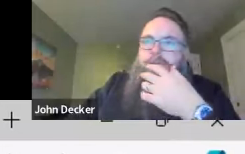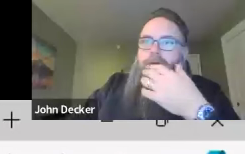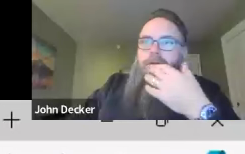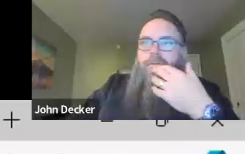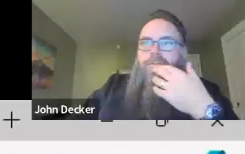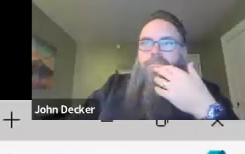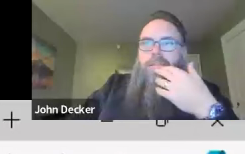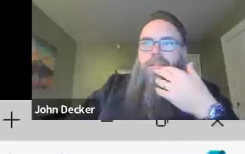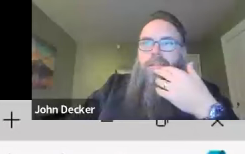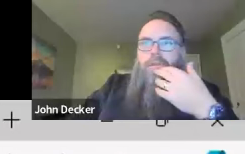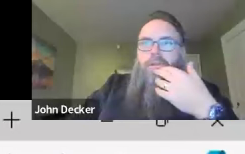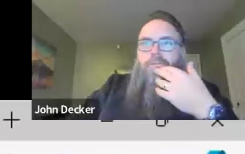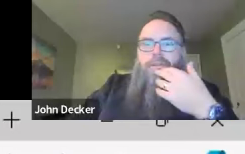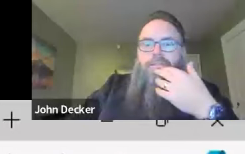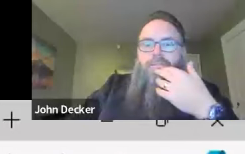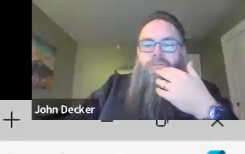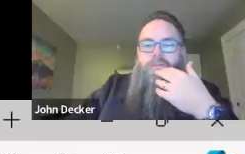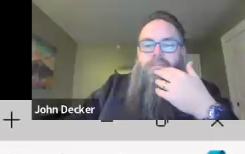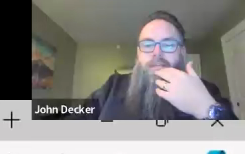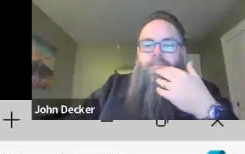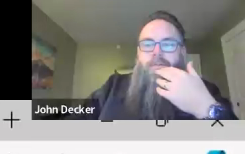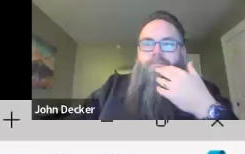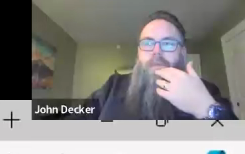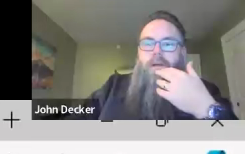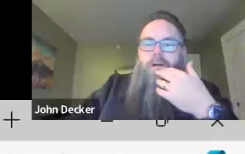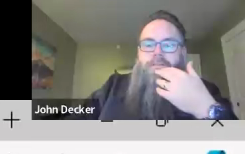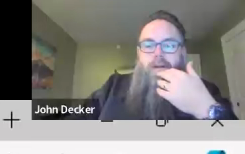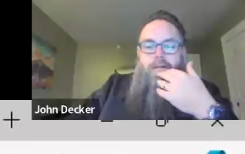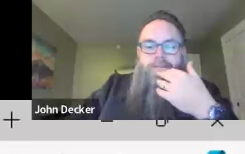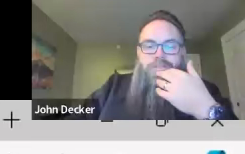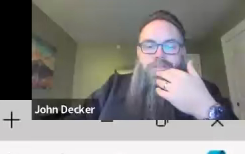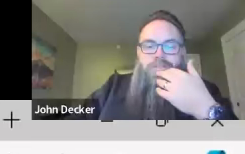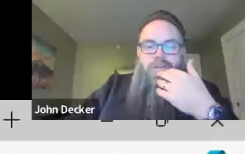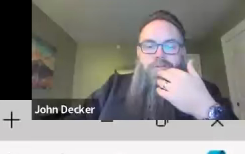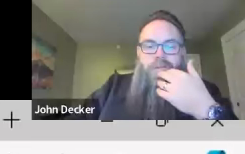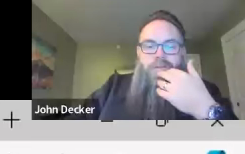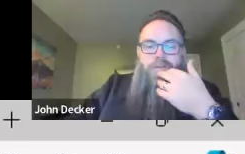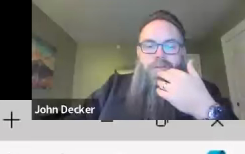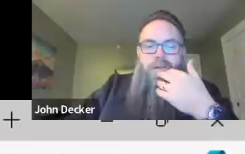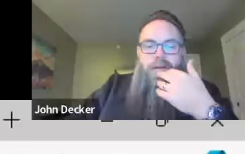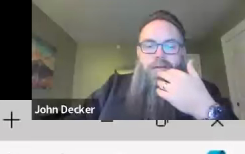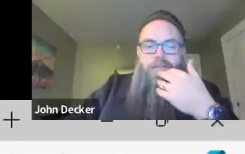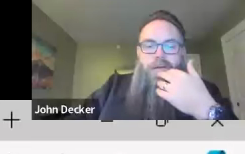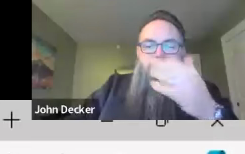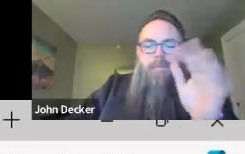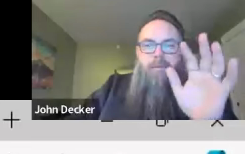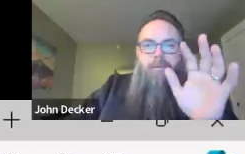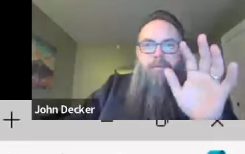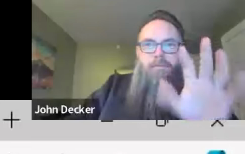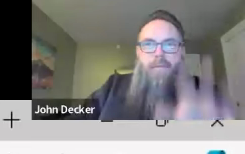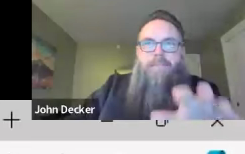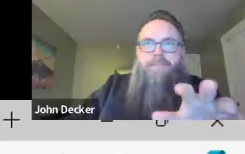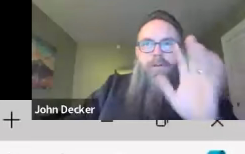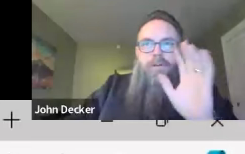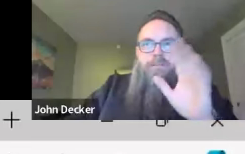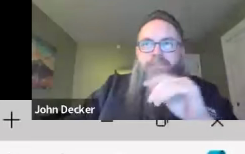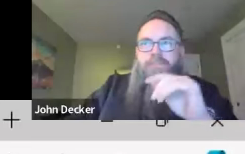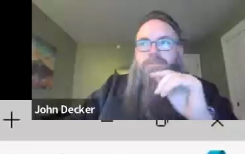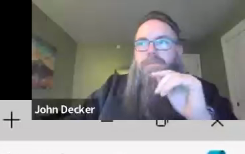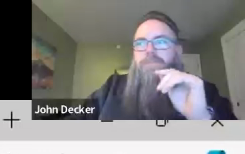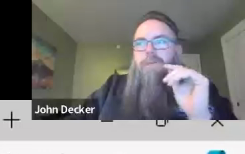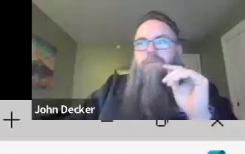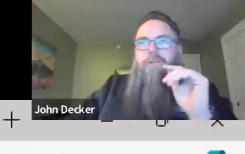regulation in order to meet a need of our community. So for example, our psychologists are vendored, their rates are under